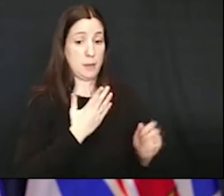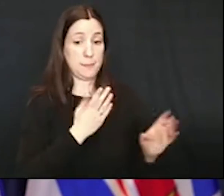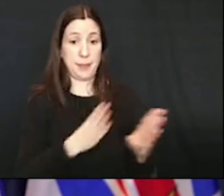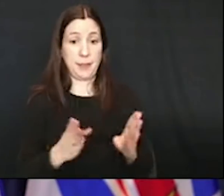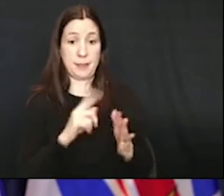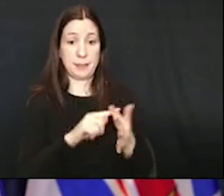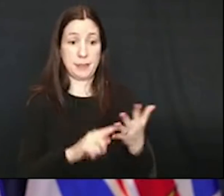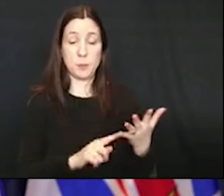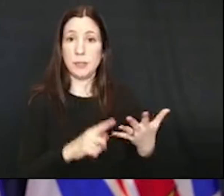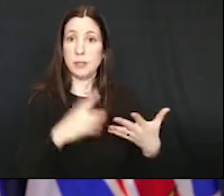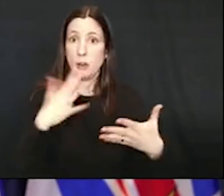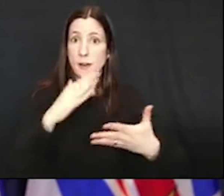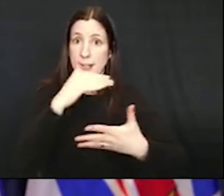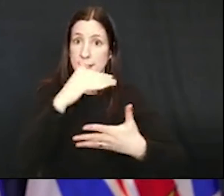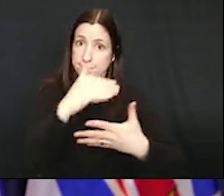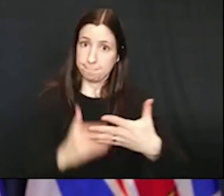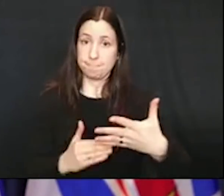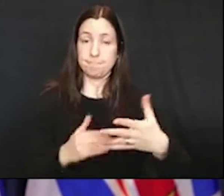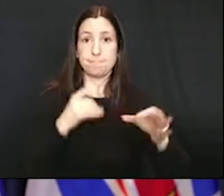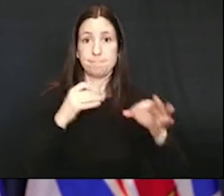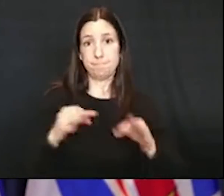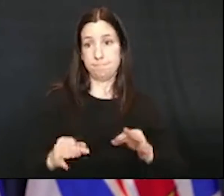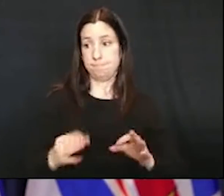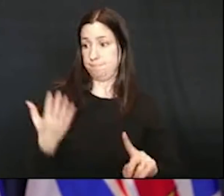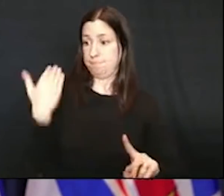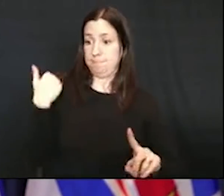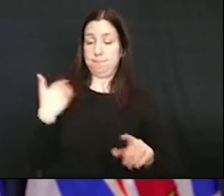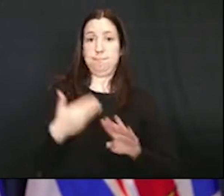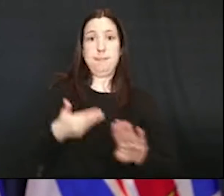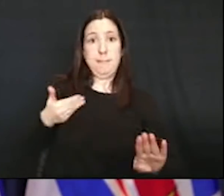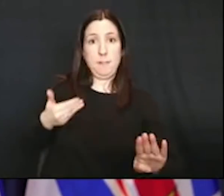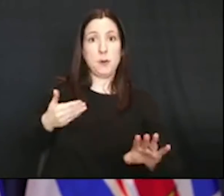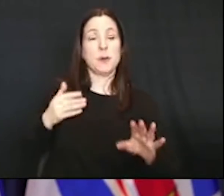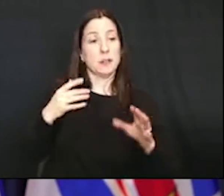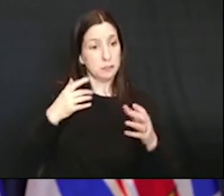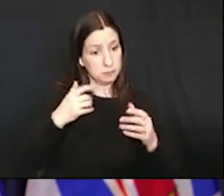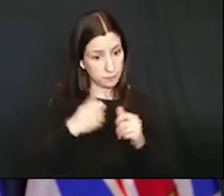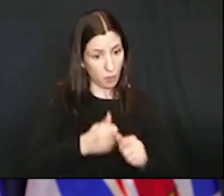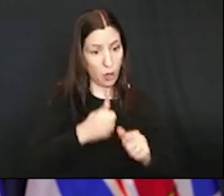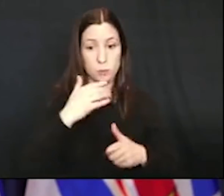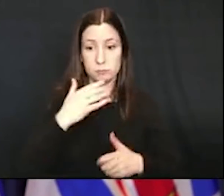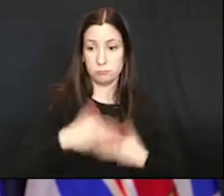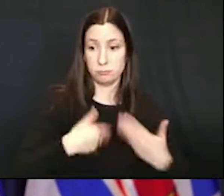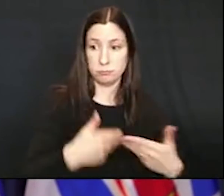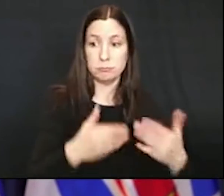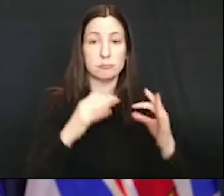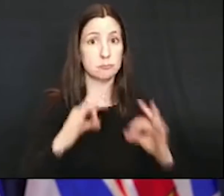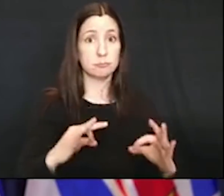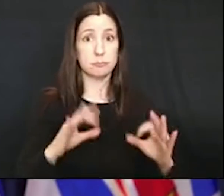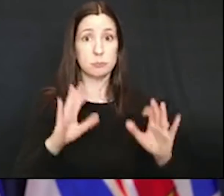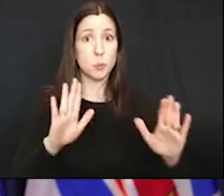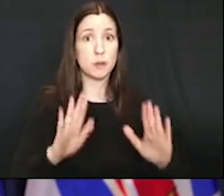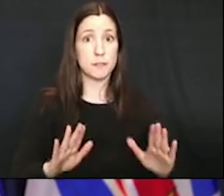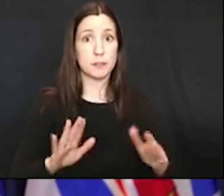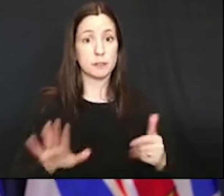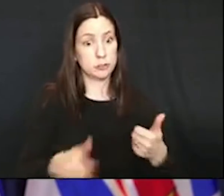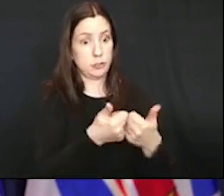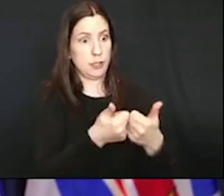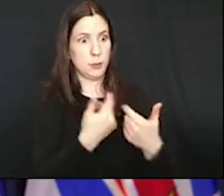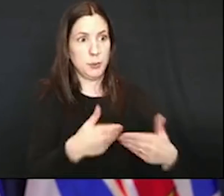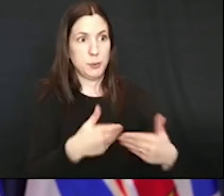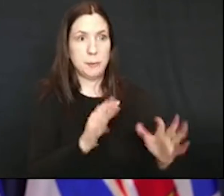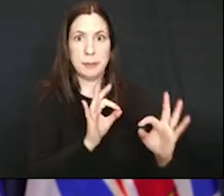that we laid out in advance is a real achievement. Now the next challenge will be even greater,